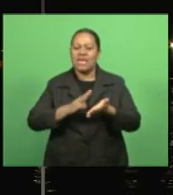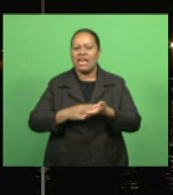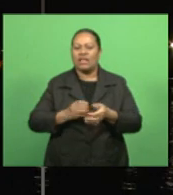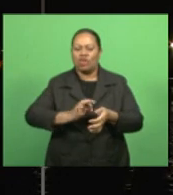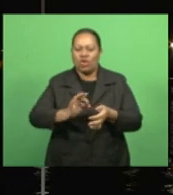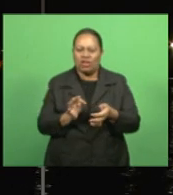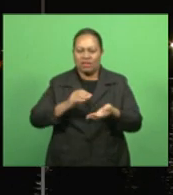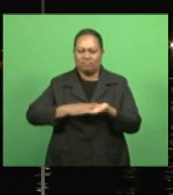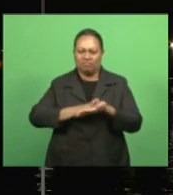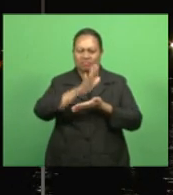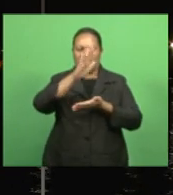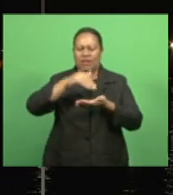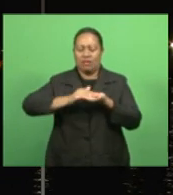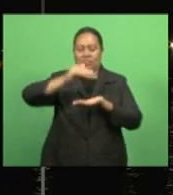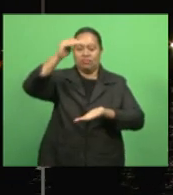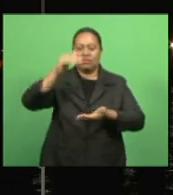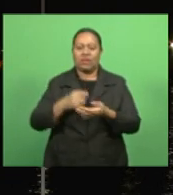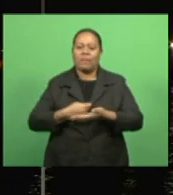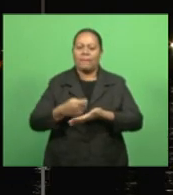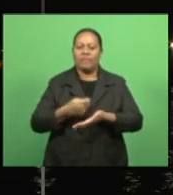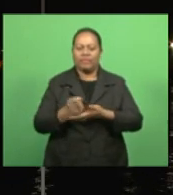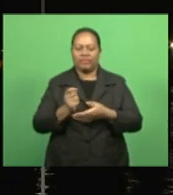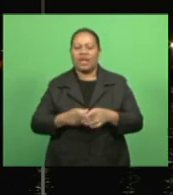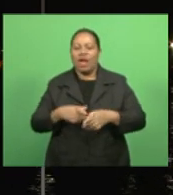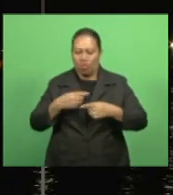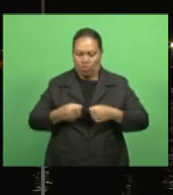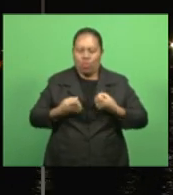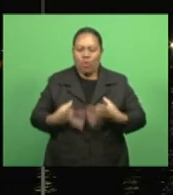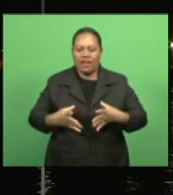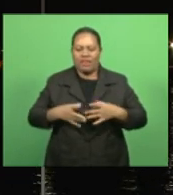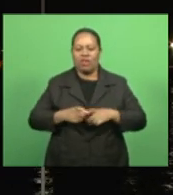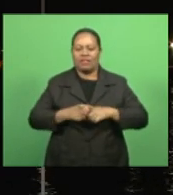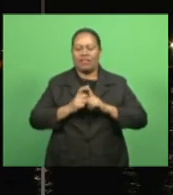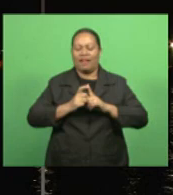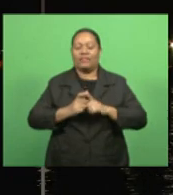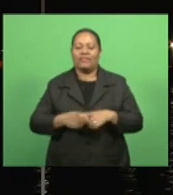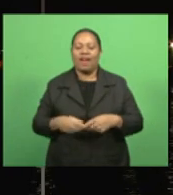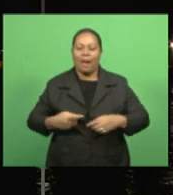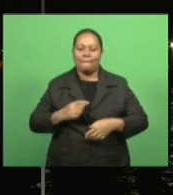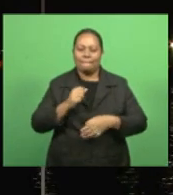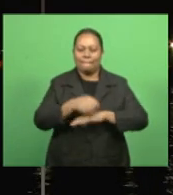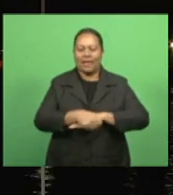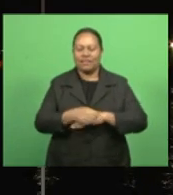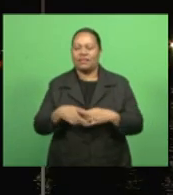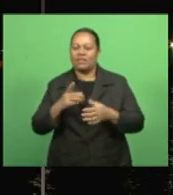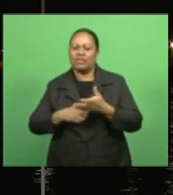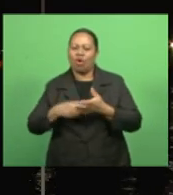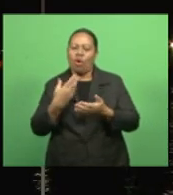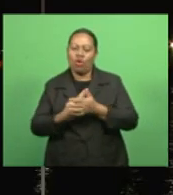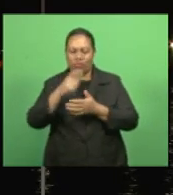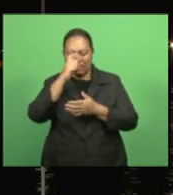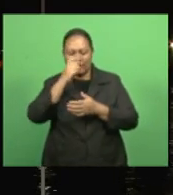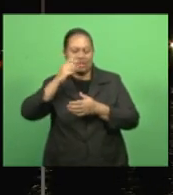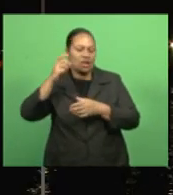municipal rates. And Investment Fiji ready for tough battle. Now for these stories and others, tune in daily to our sister radio station Gold